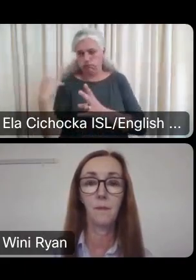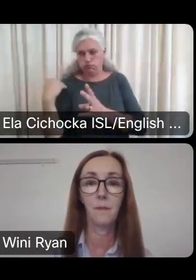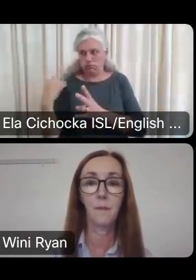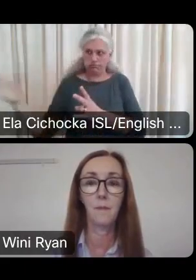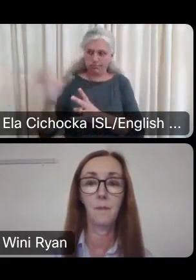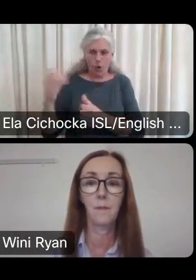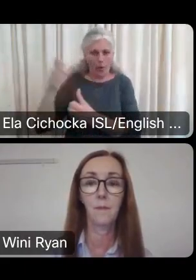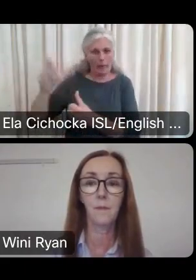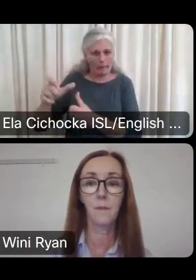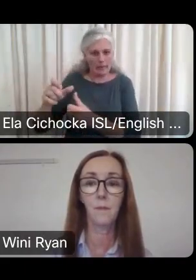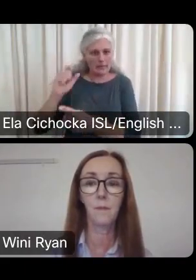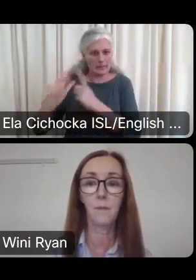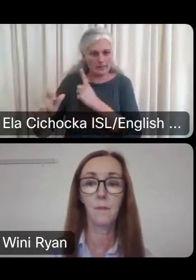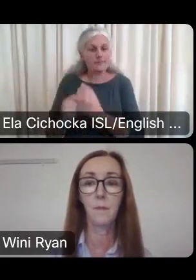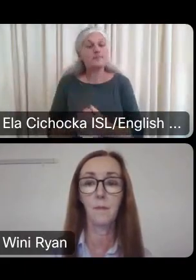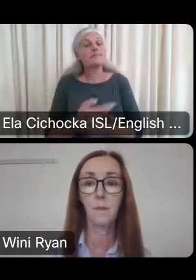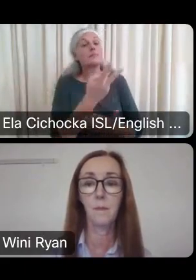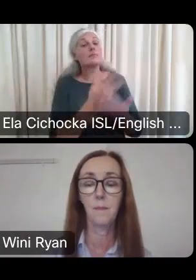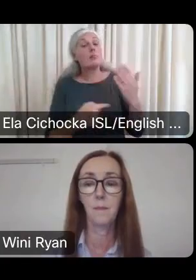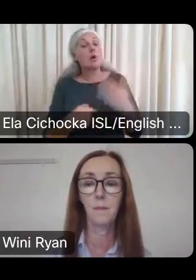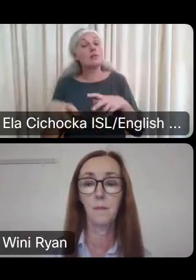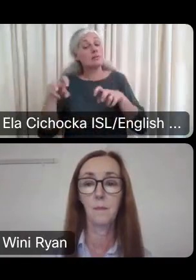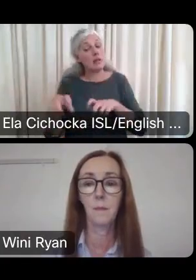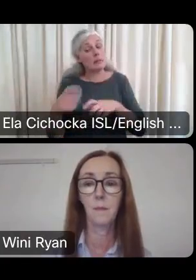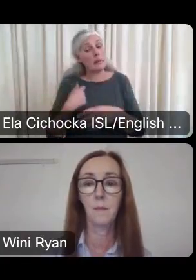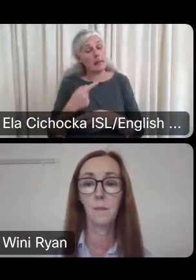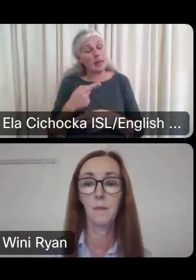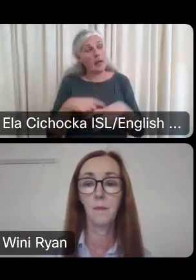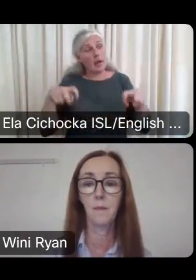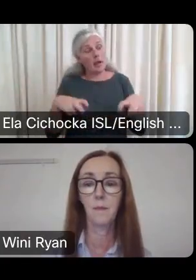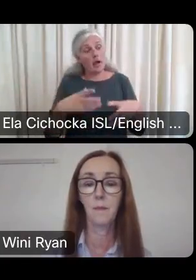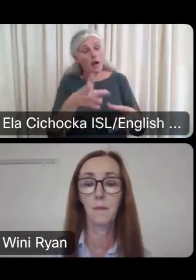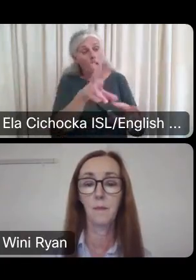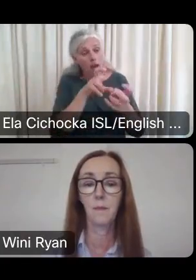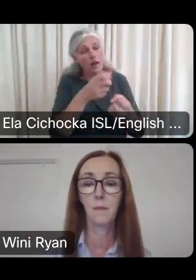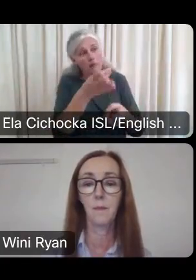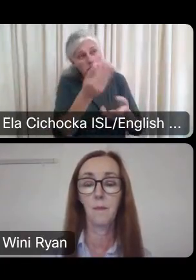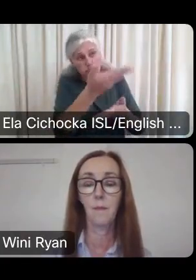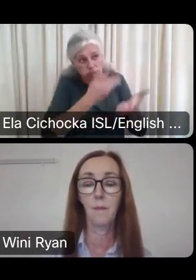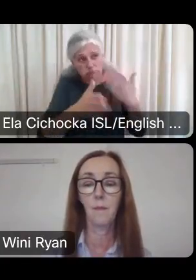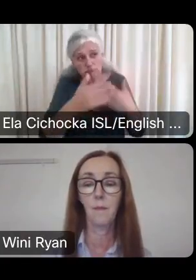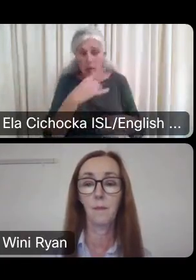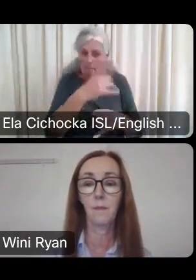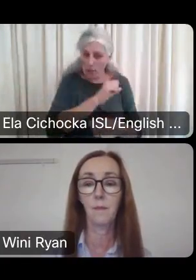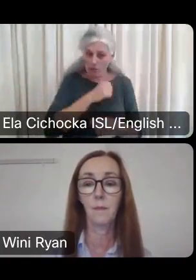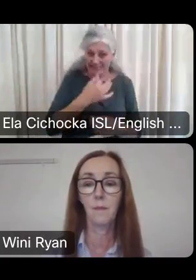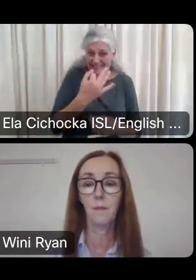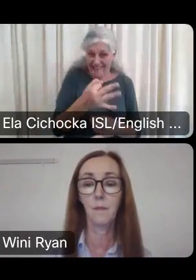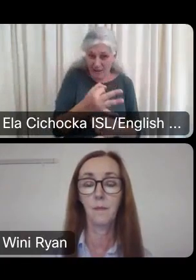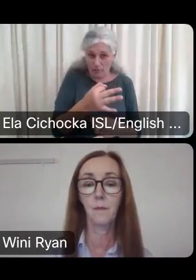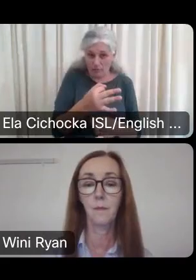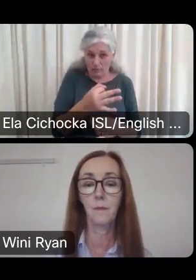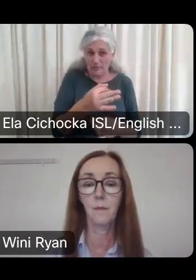both sat with me, listened to my worries, and explained what they were going to do to ensure that that error would not occur